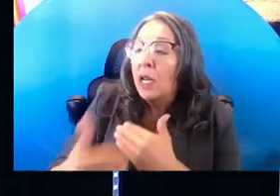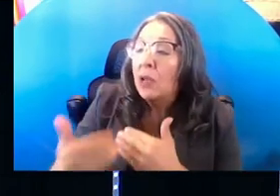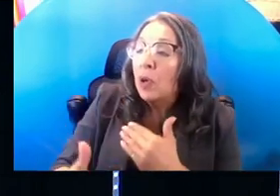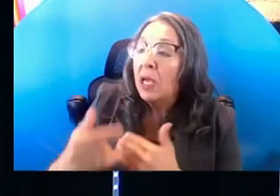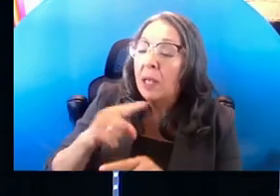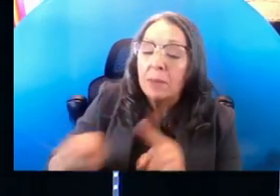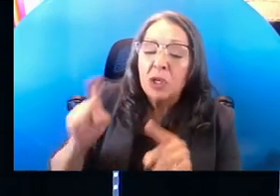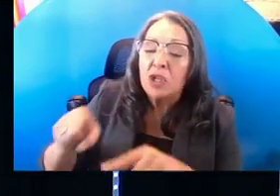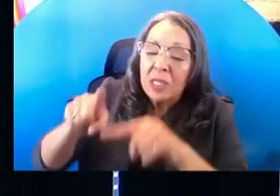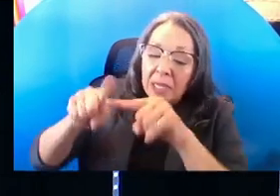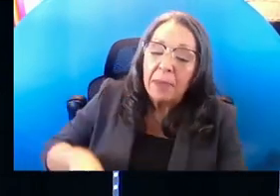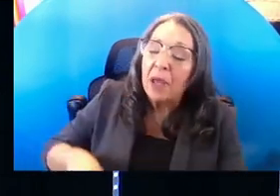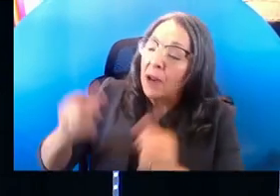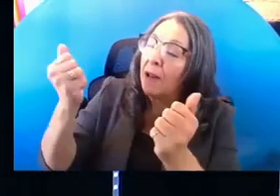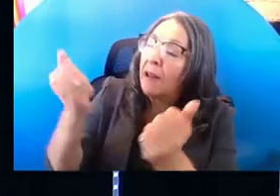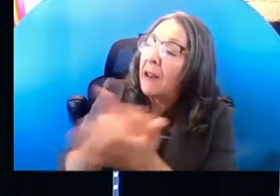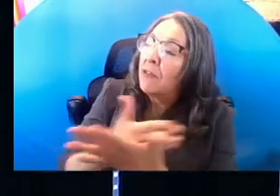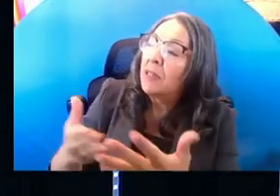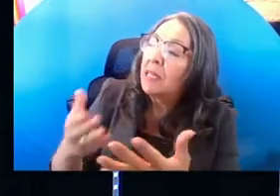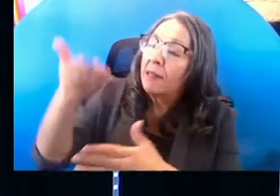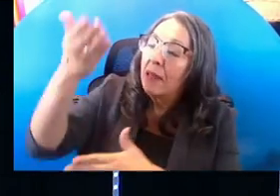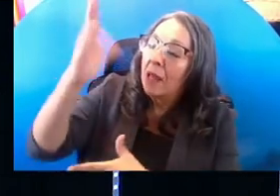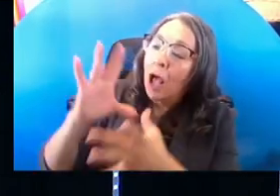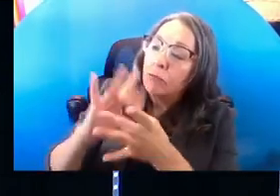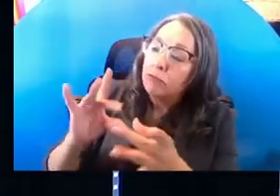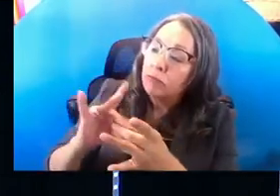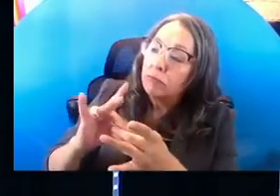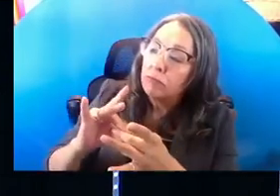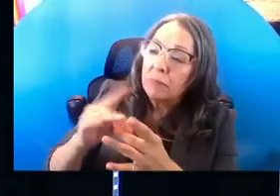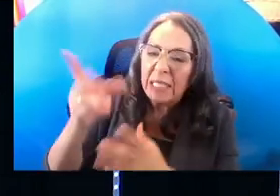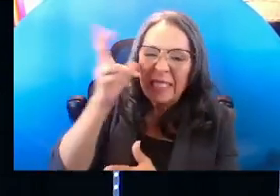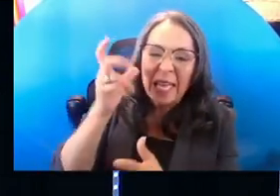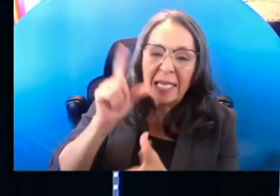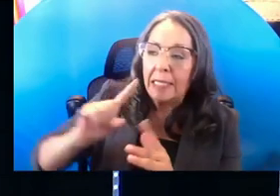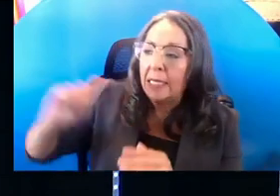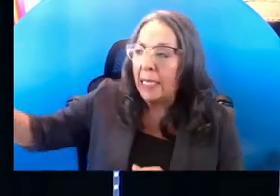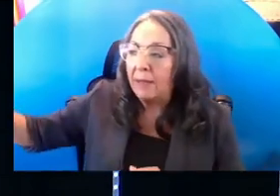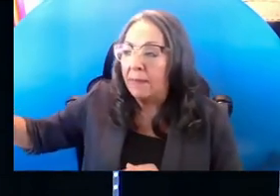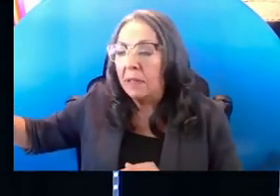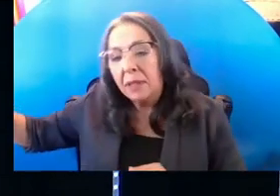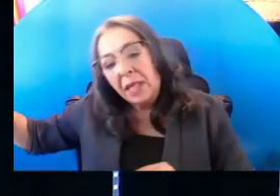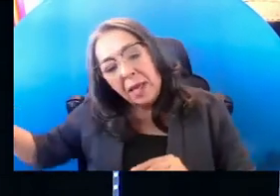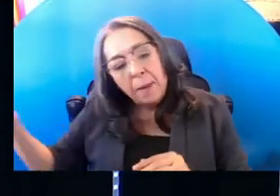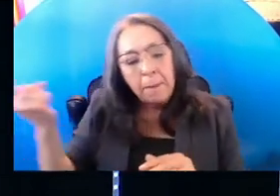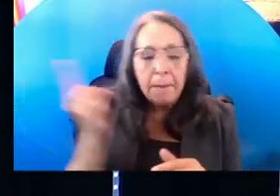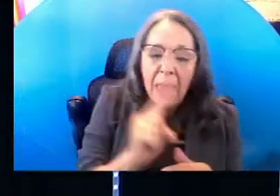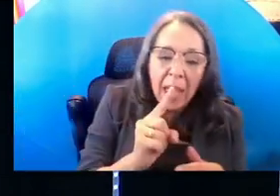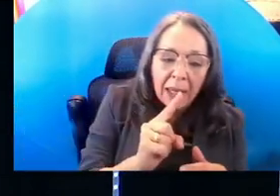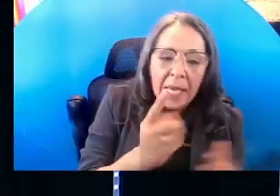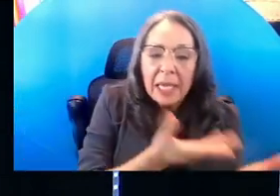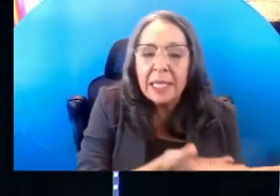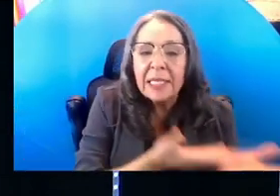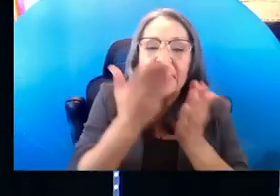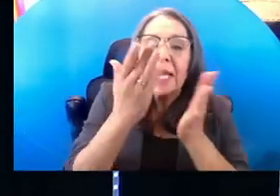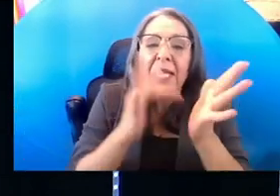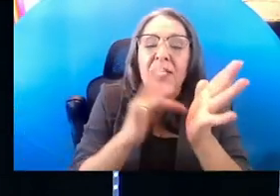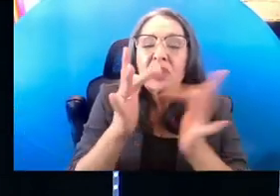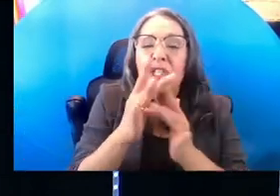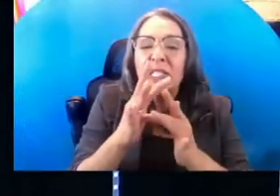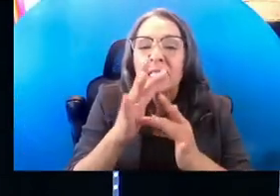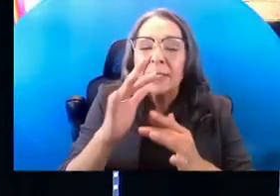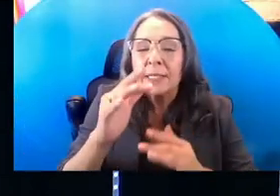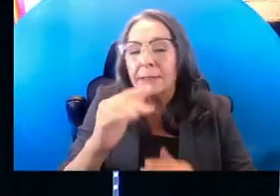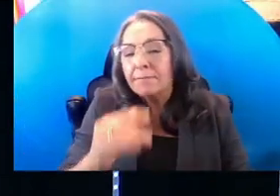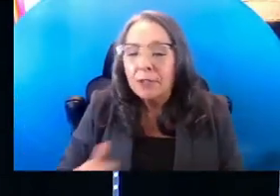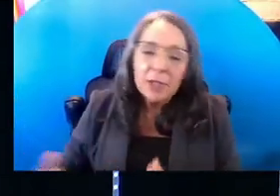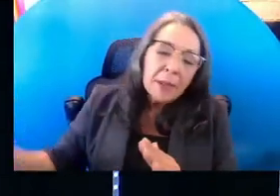goes away. Then he comes back, right? He takes Jesus to the top of this temple, And he says, hey,